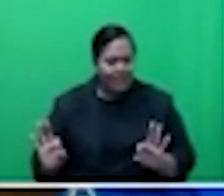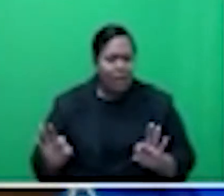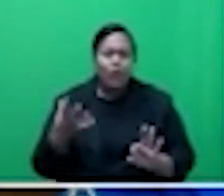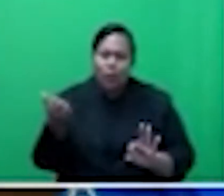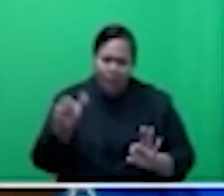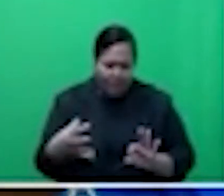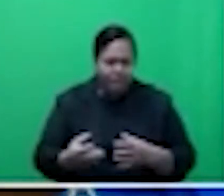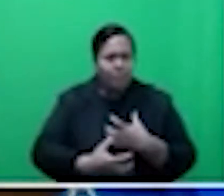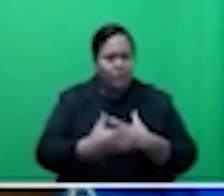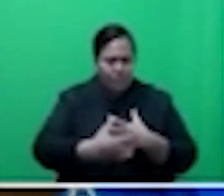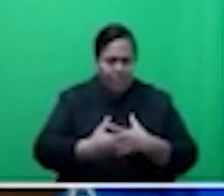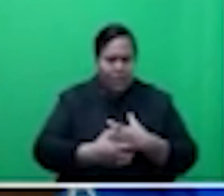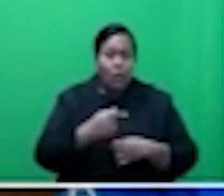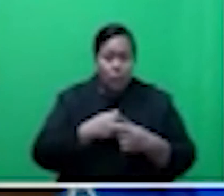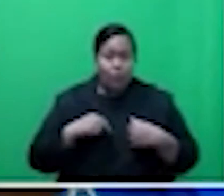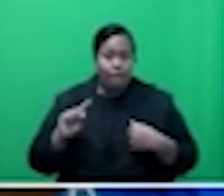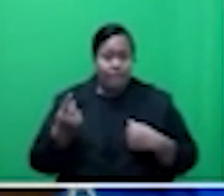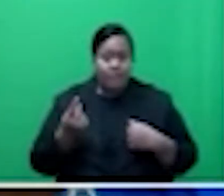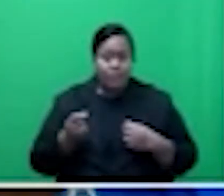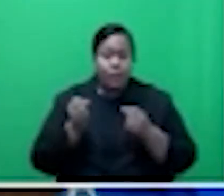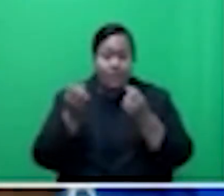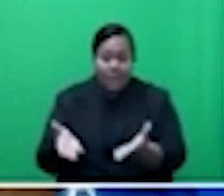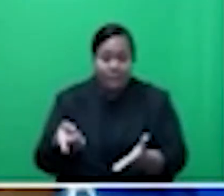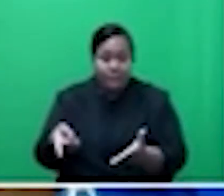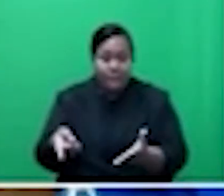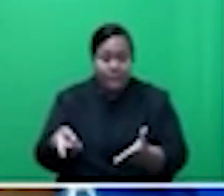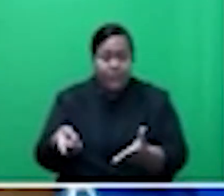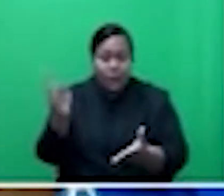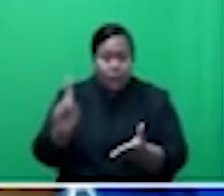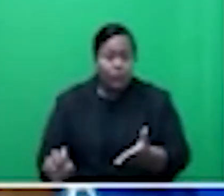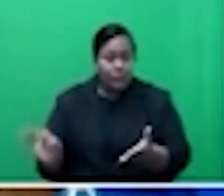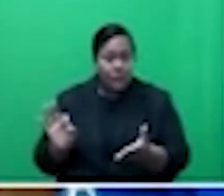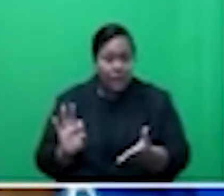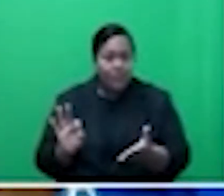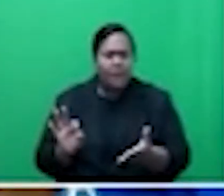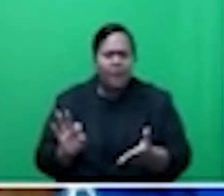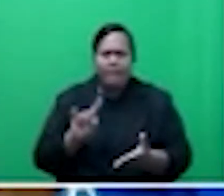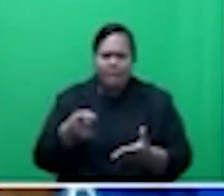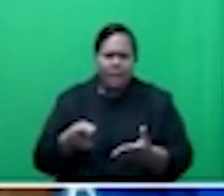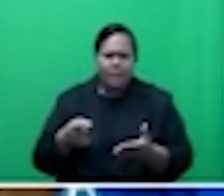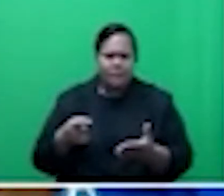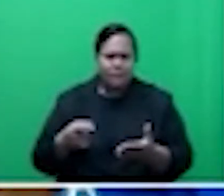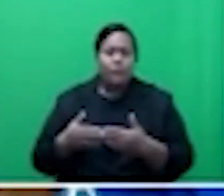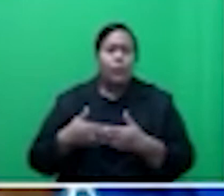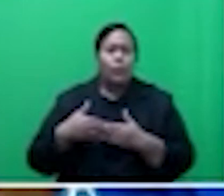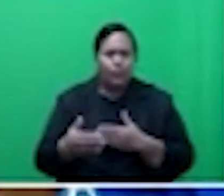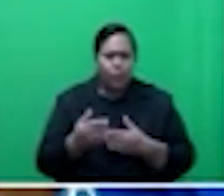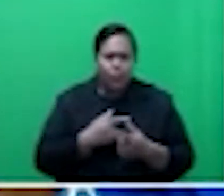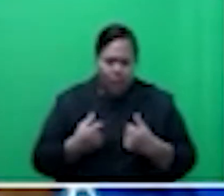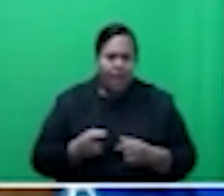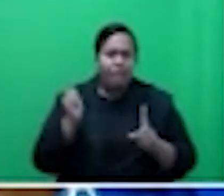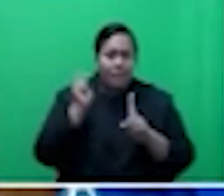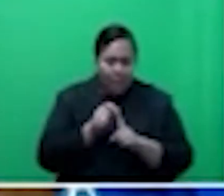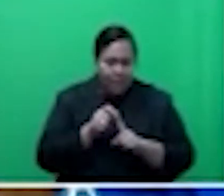power. First put it in that place that has no electricity. But eventually over time, because we have a target of 100% renewable energy,